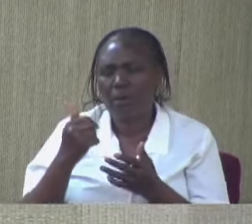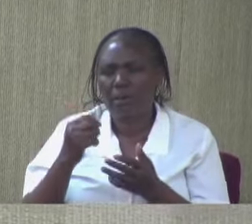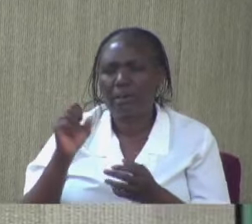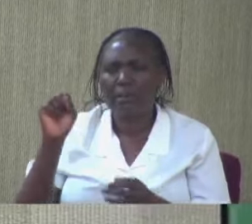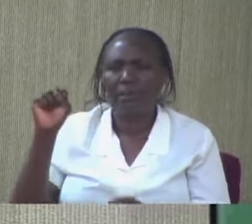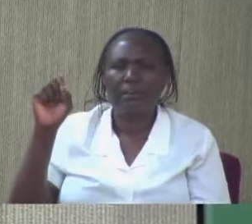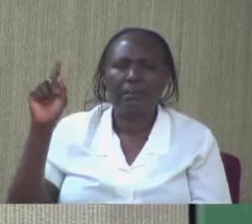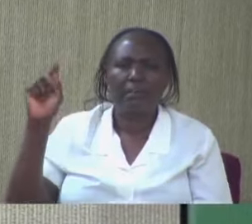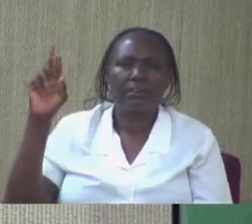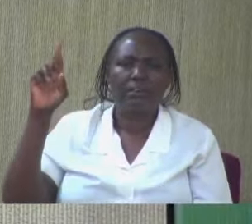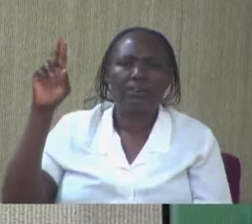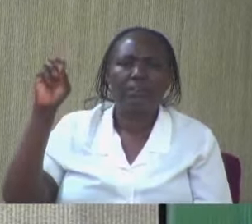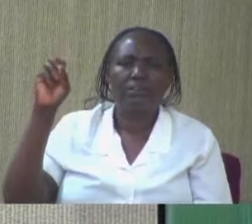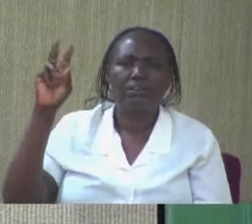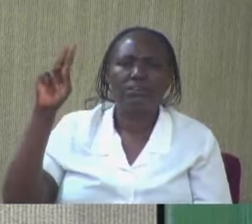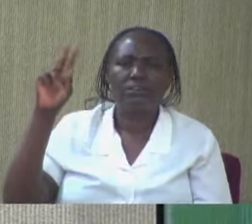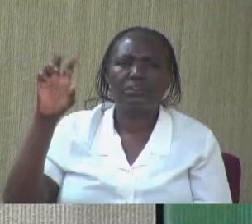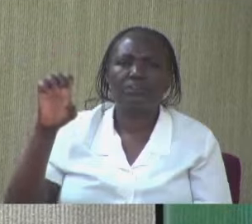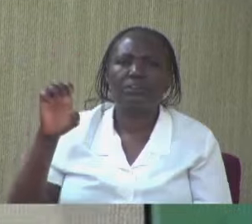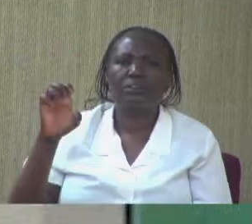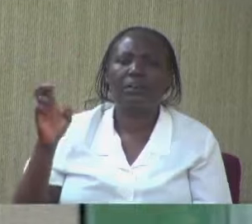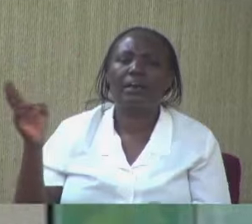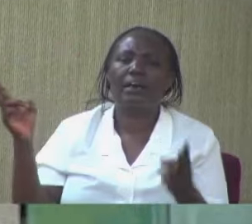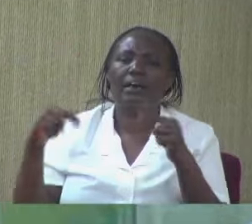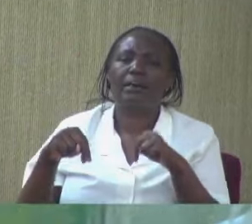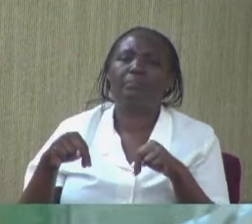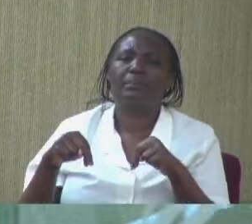What could be the explanation of this stroke?